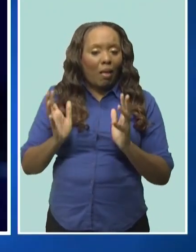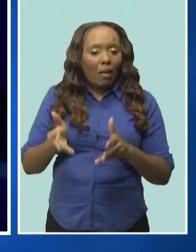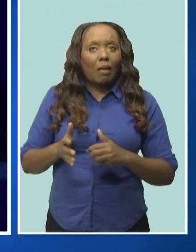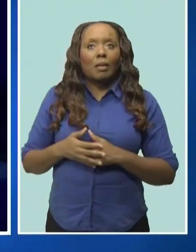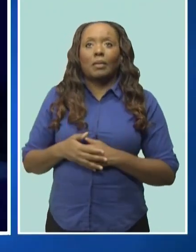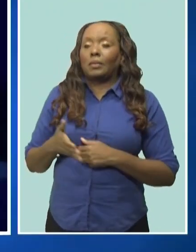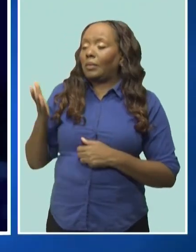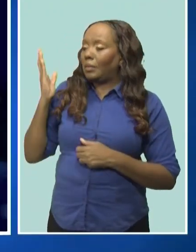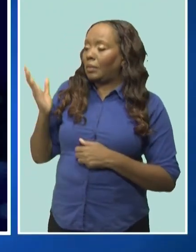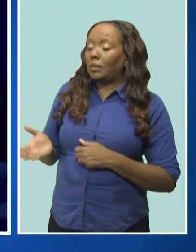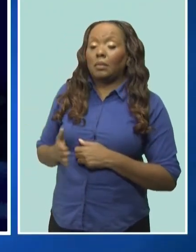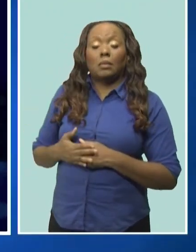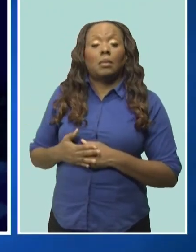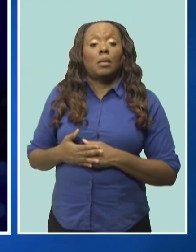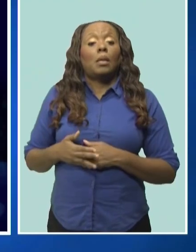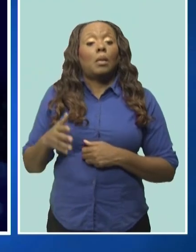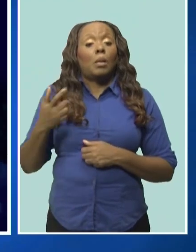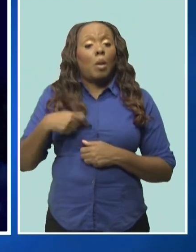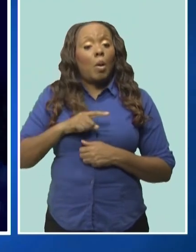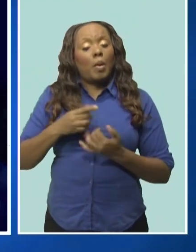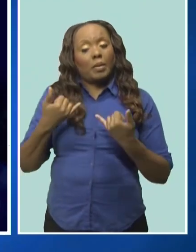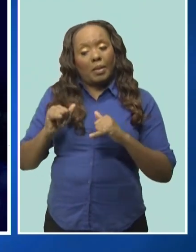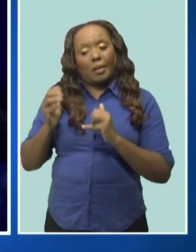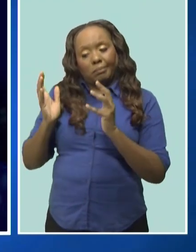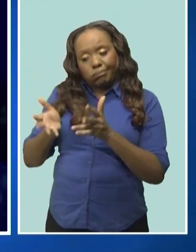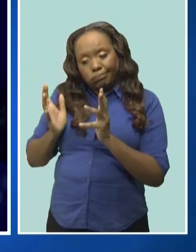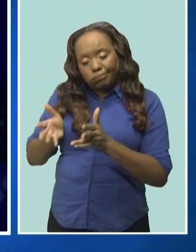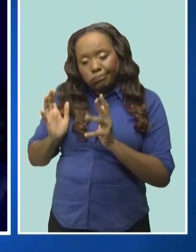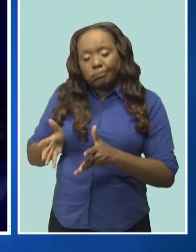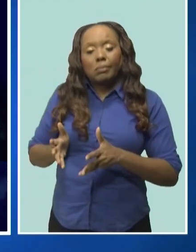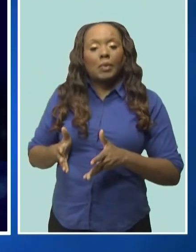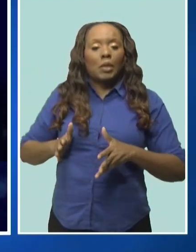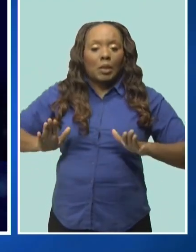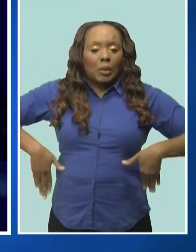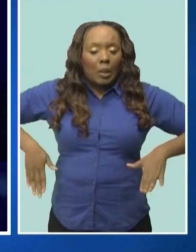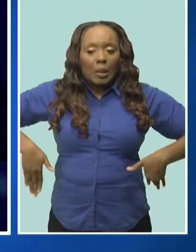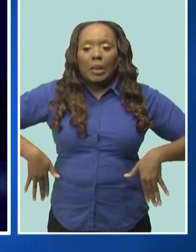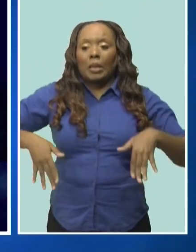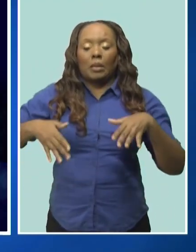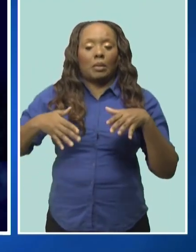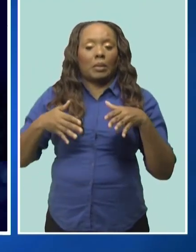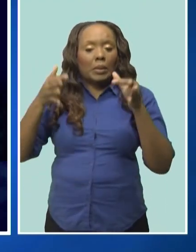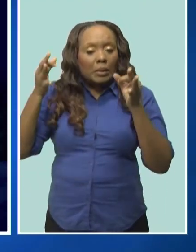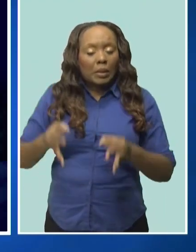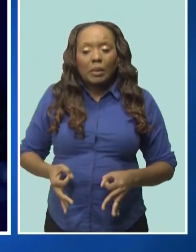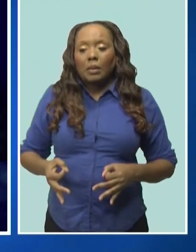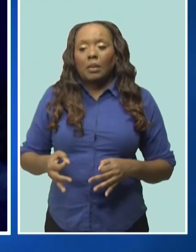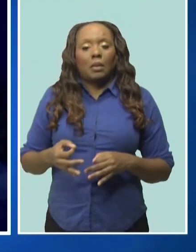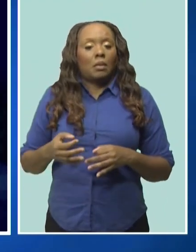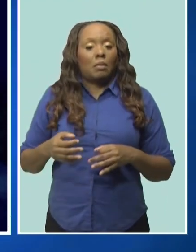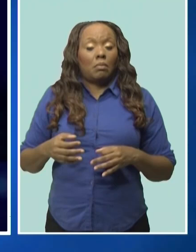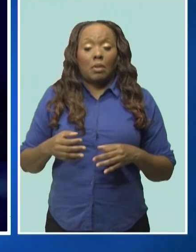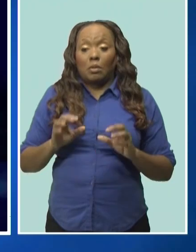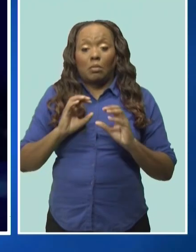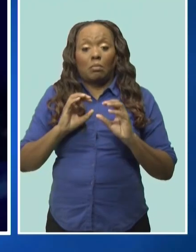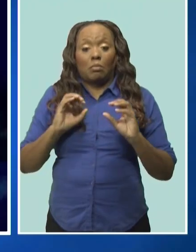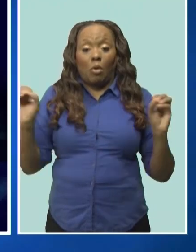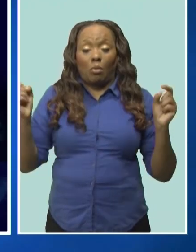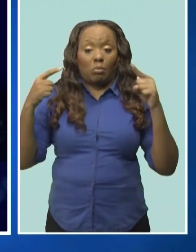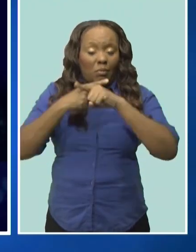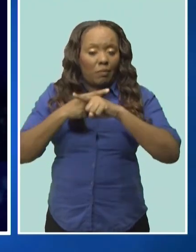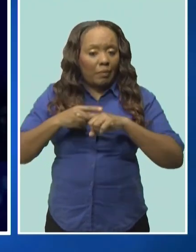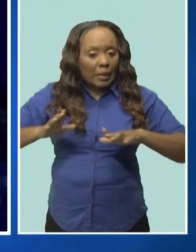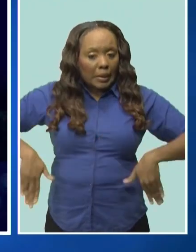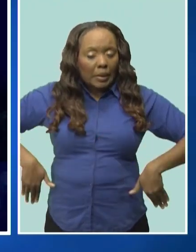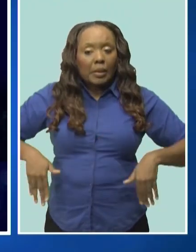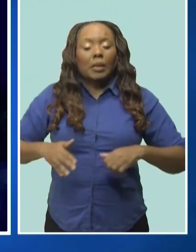Indicated that the process is still ongoing. We have not had a breakdown in that process. Subsequent to today's